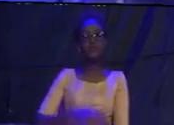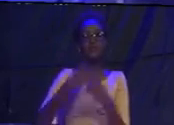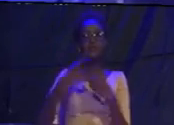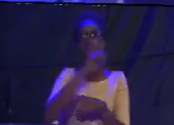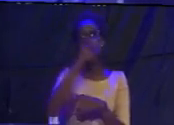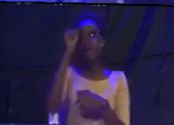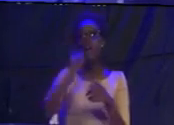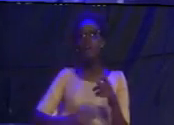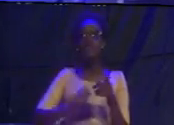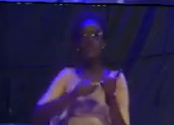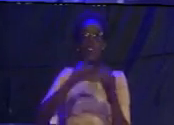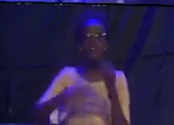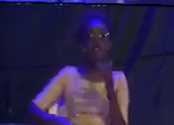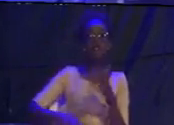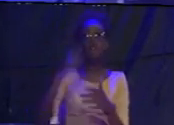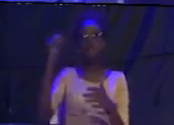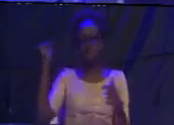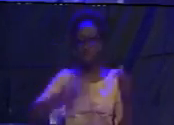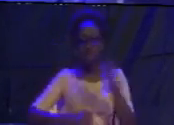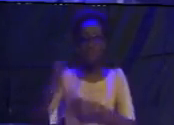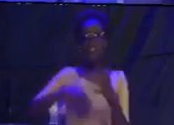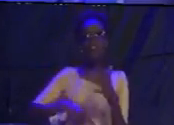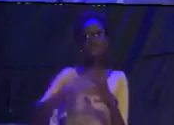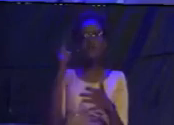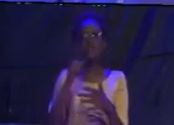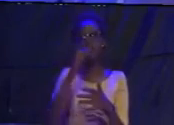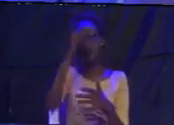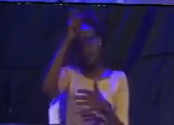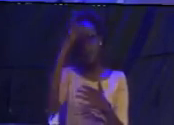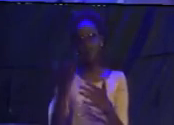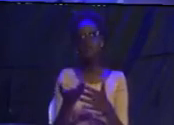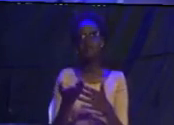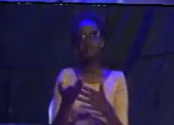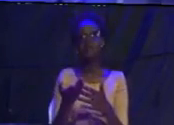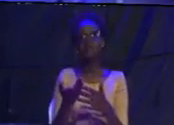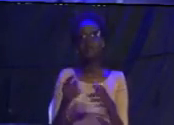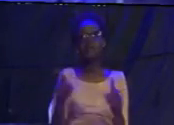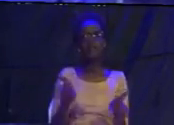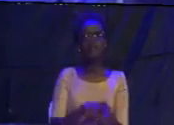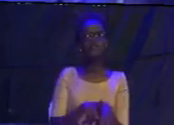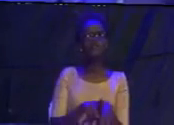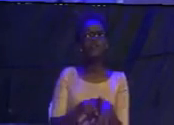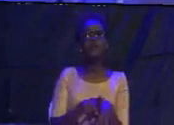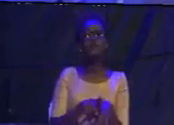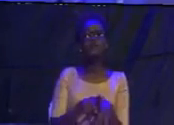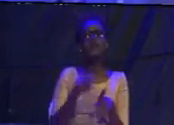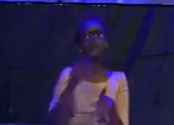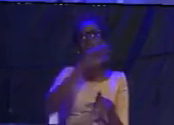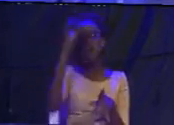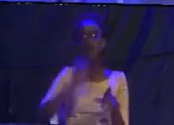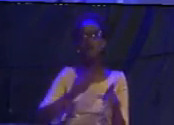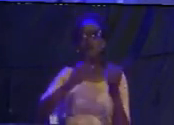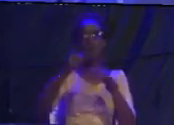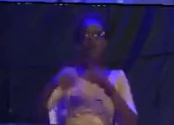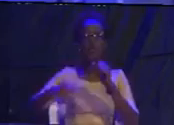affairs. Africa would invade and win the battle.